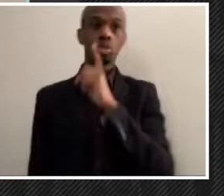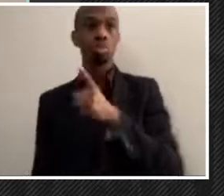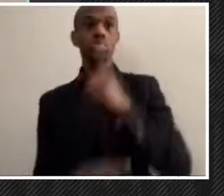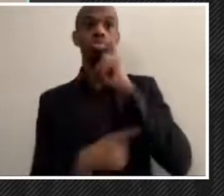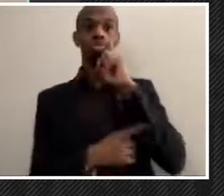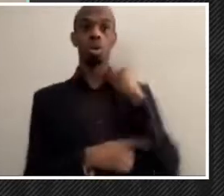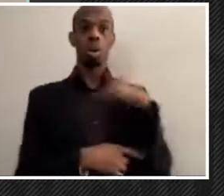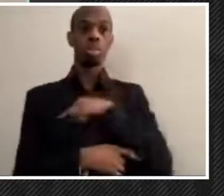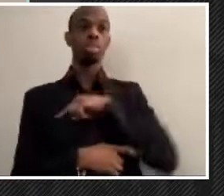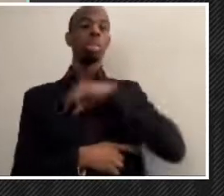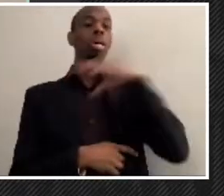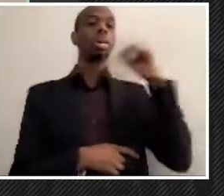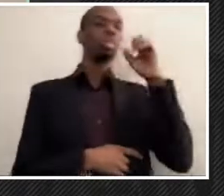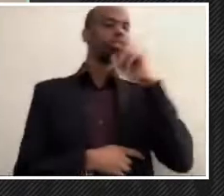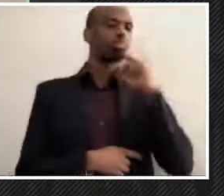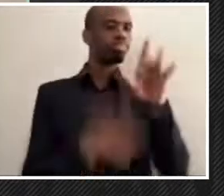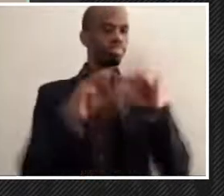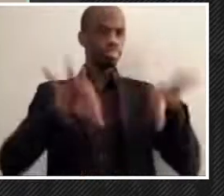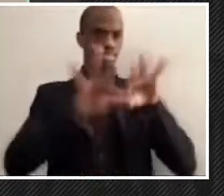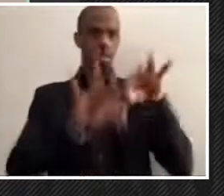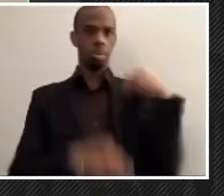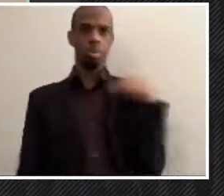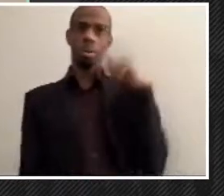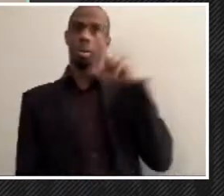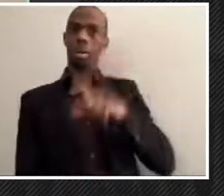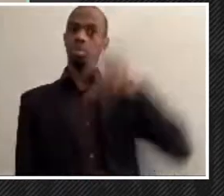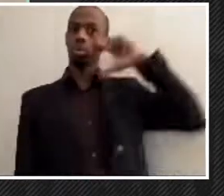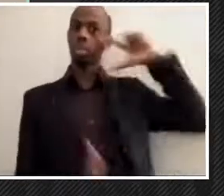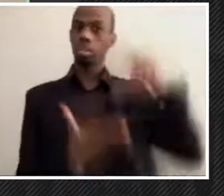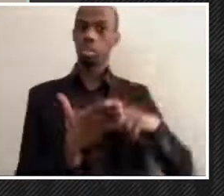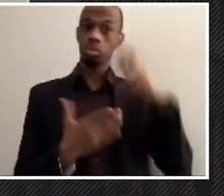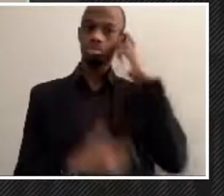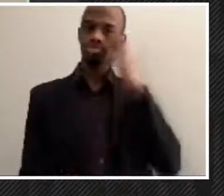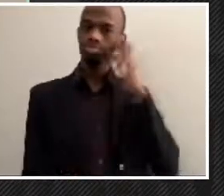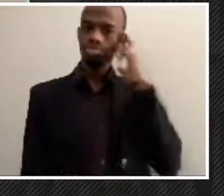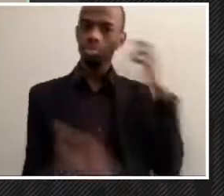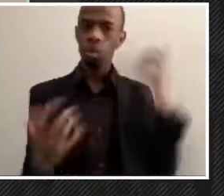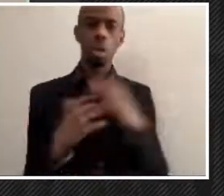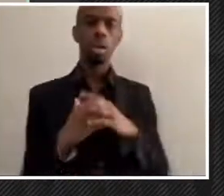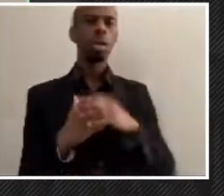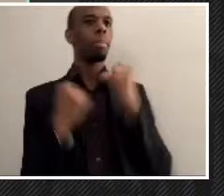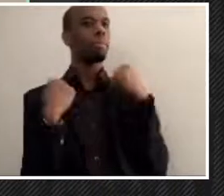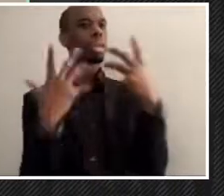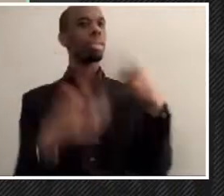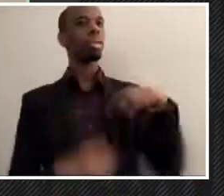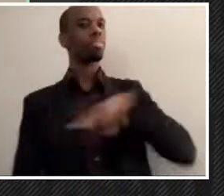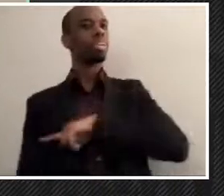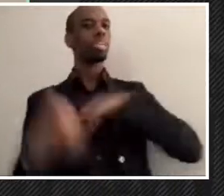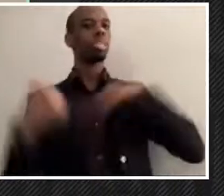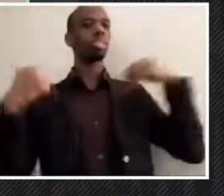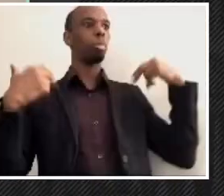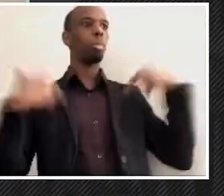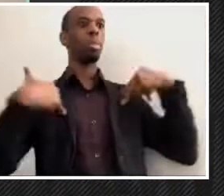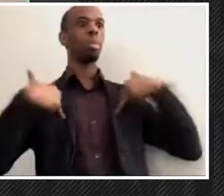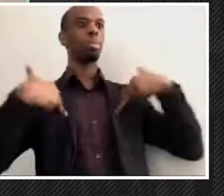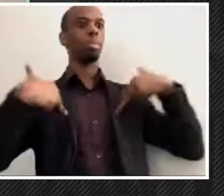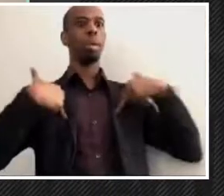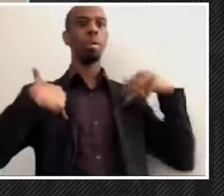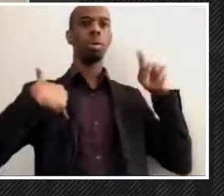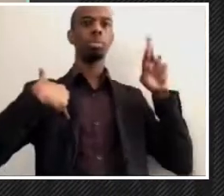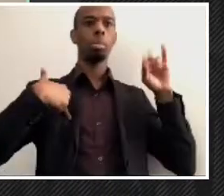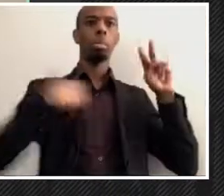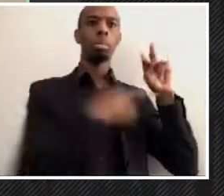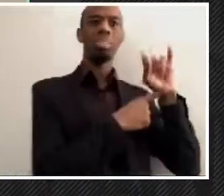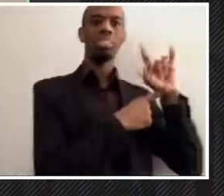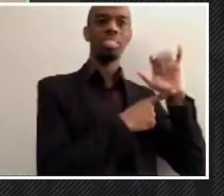many of us had a lot of privilege to get to where we are. And in the continuation of Brandon, I always